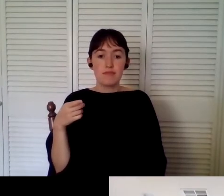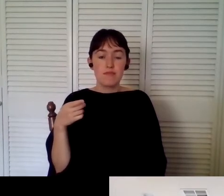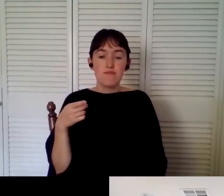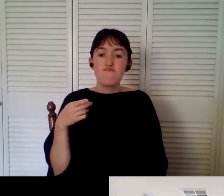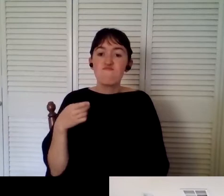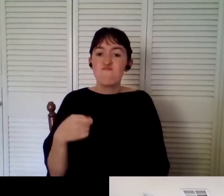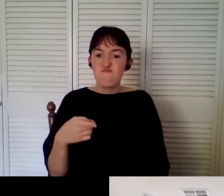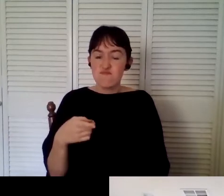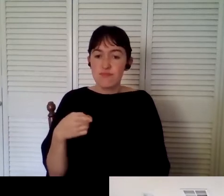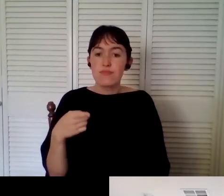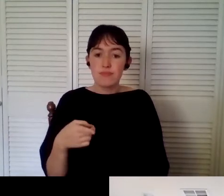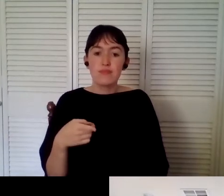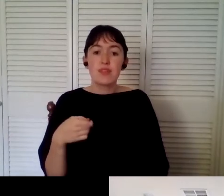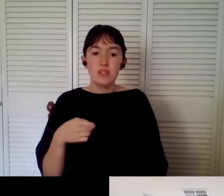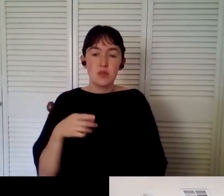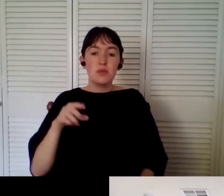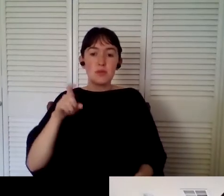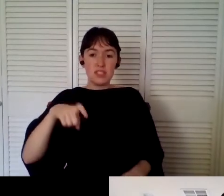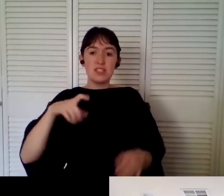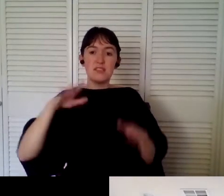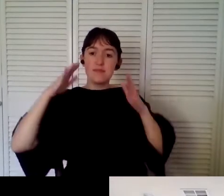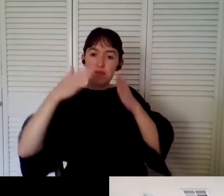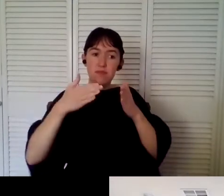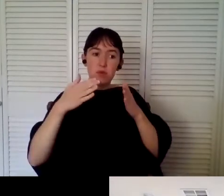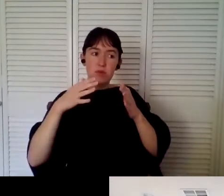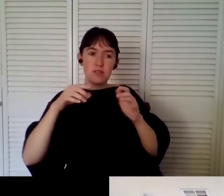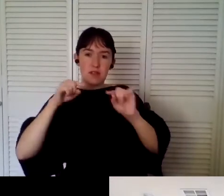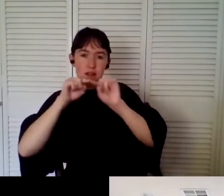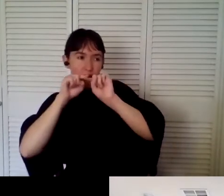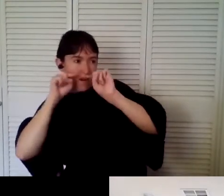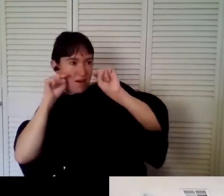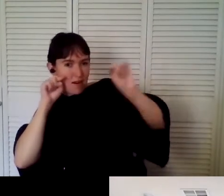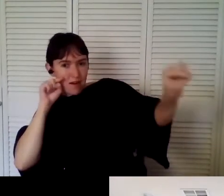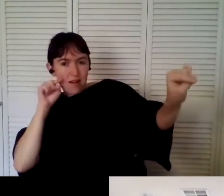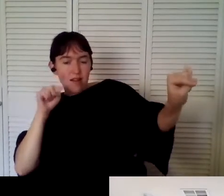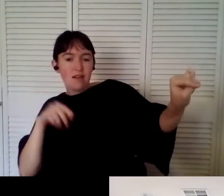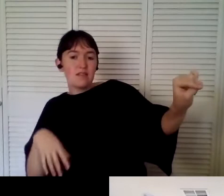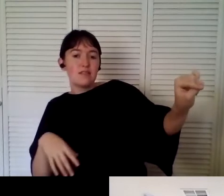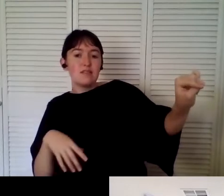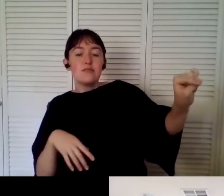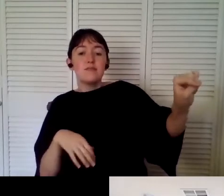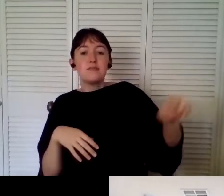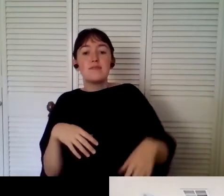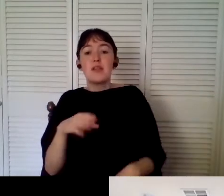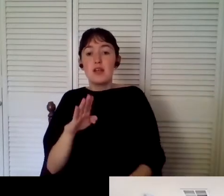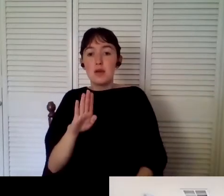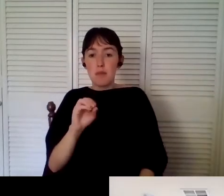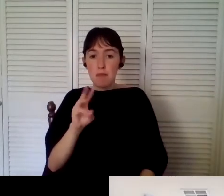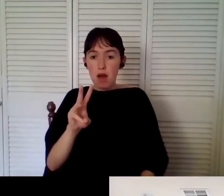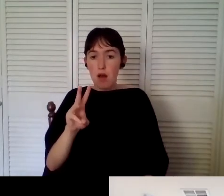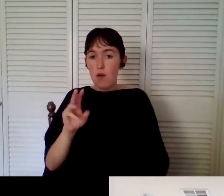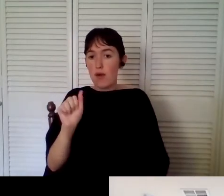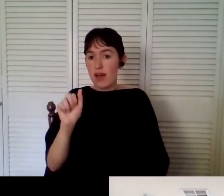the trajectory of the throw. Bow reduces the variables to just straightforward. So you can have